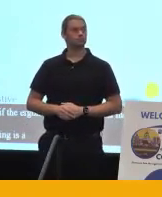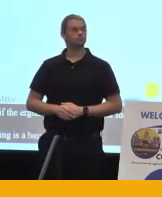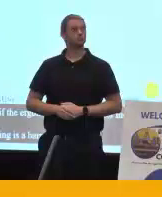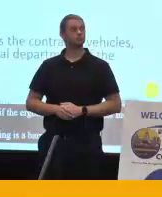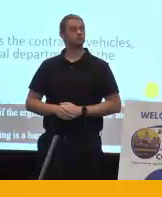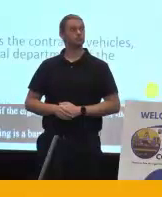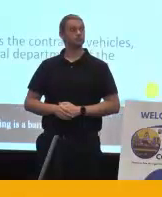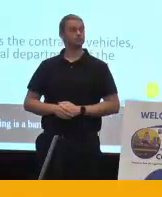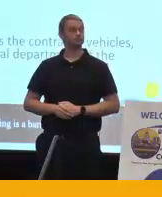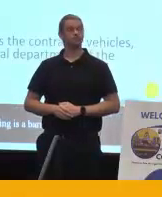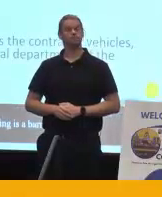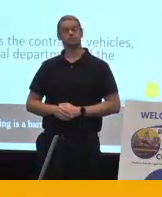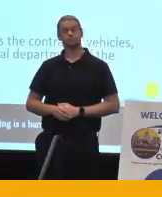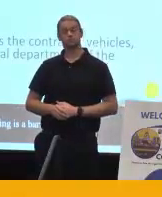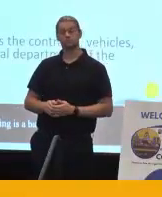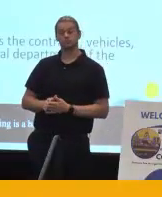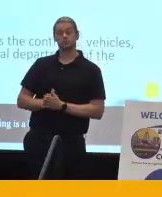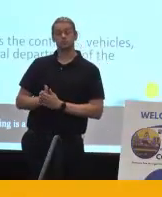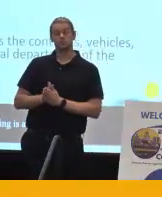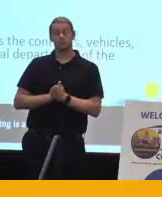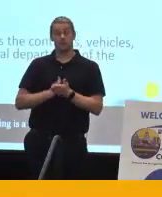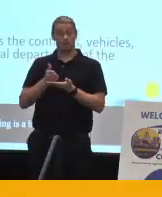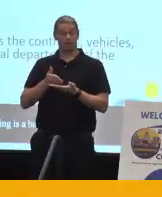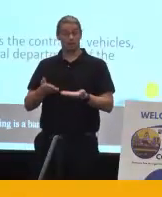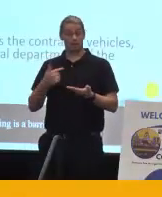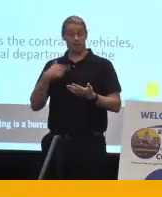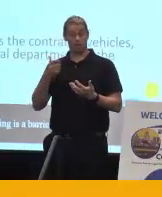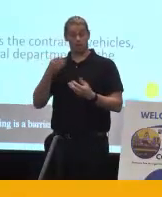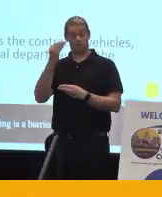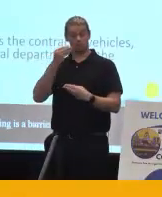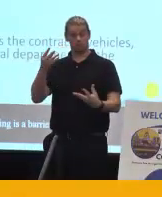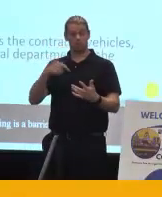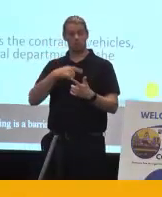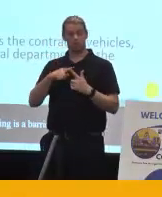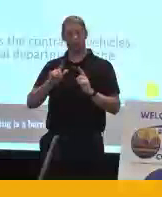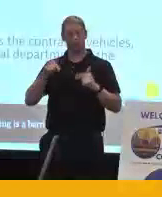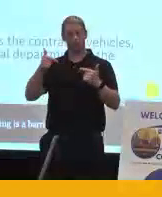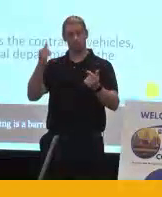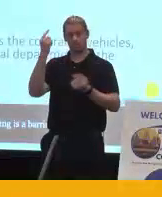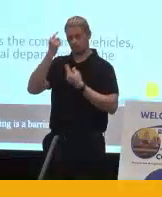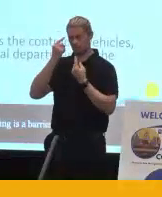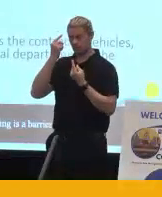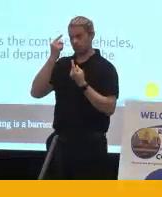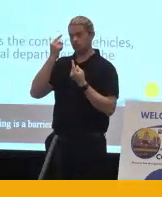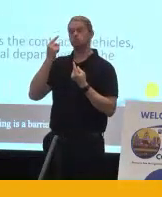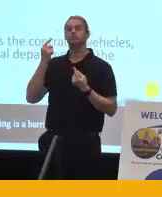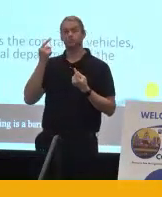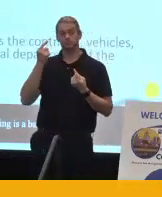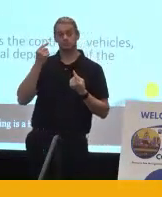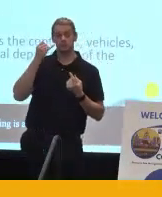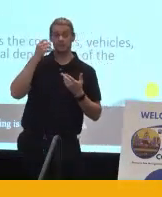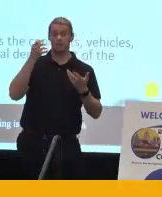So some things I want people to start to think about as far as assistive technology in employing